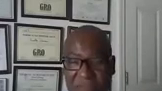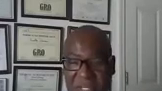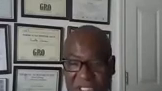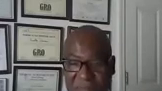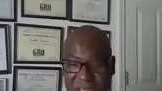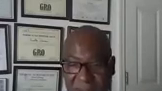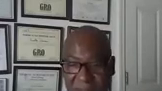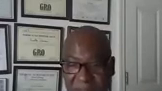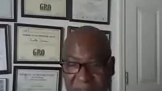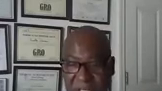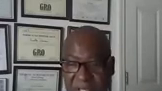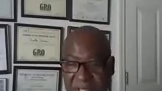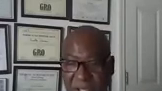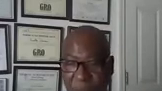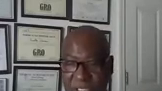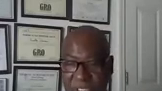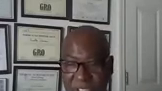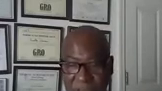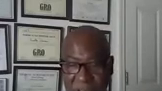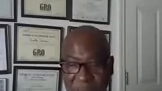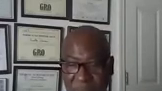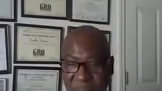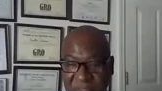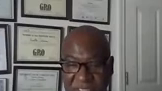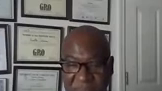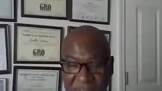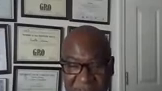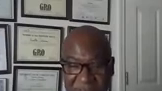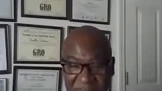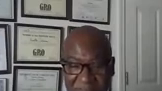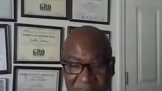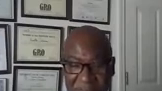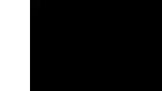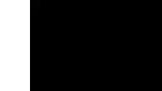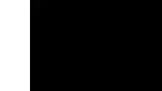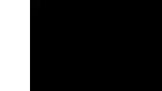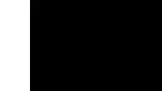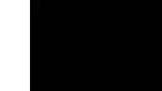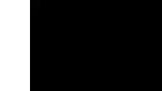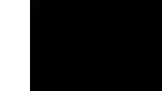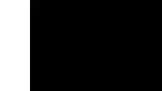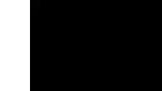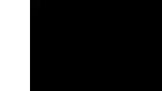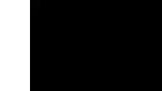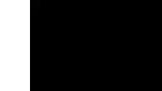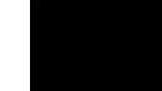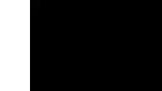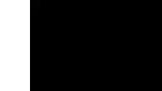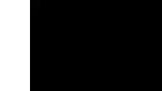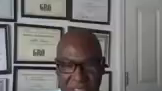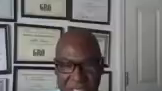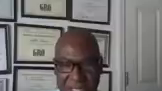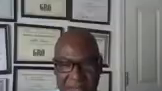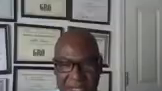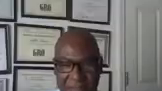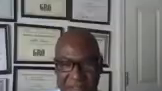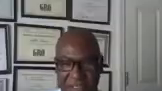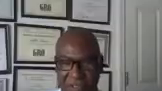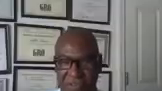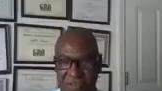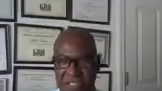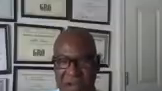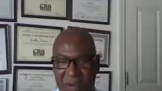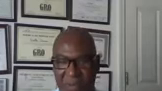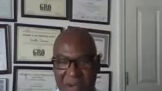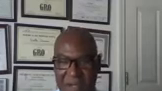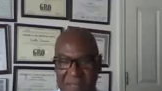to be expelled than white students with disabilities. But, but anyway, back to what I was saying about the